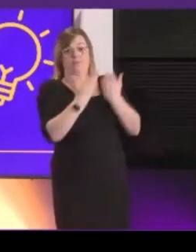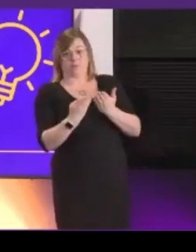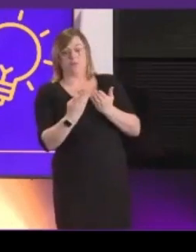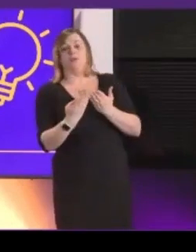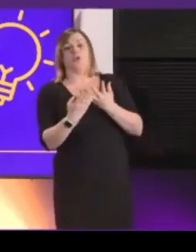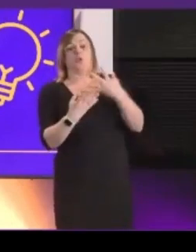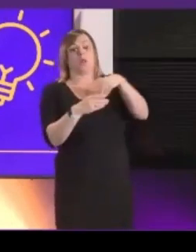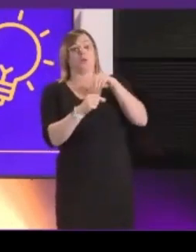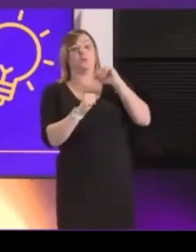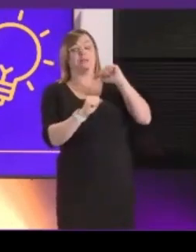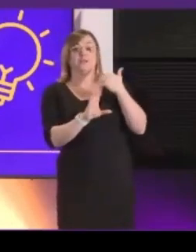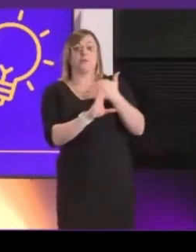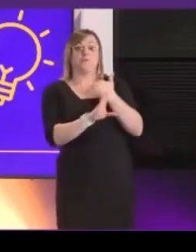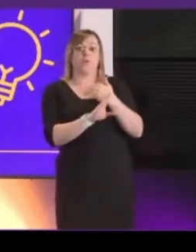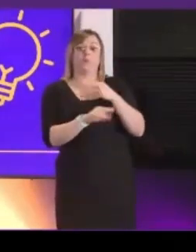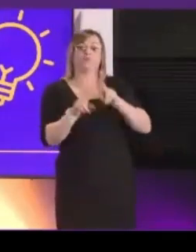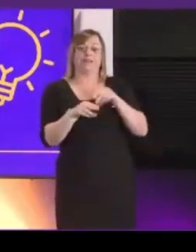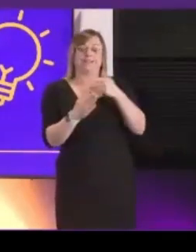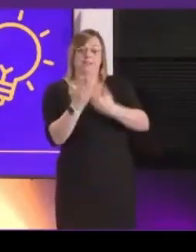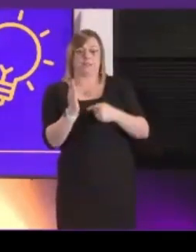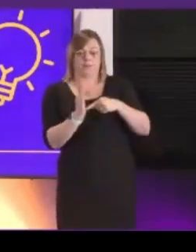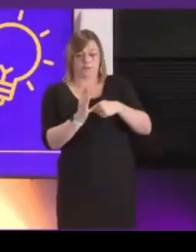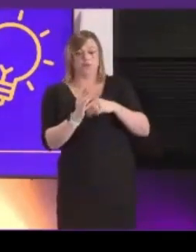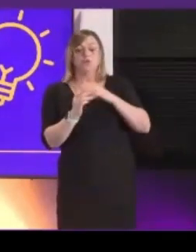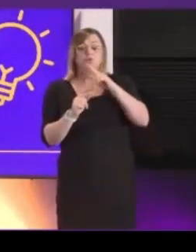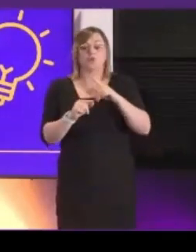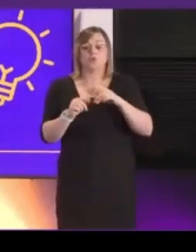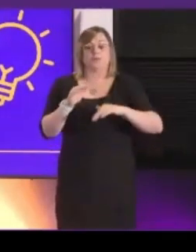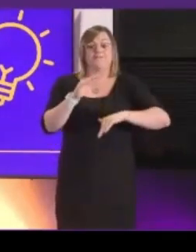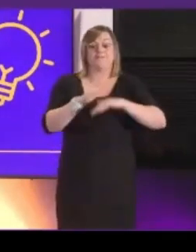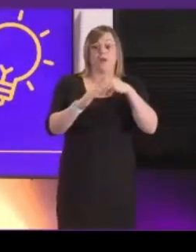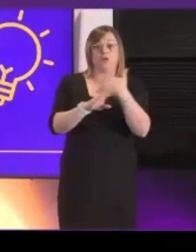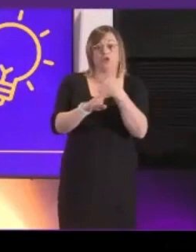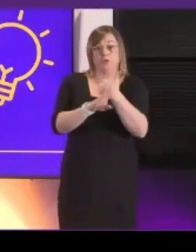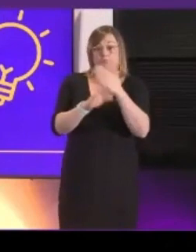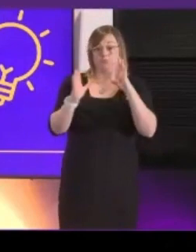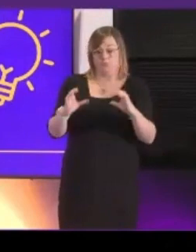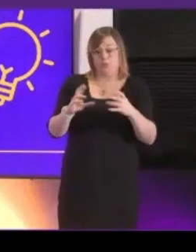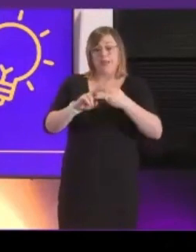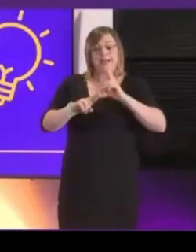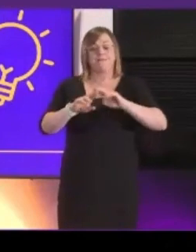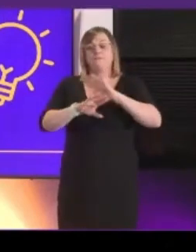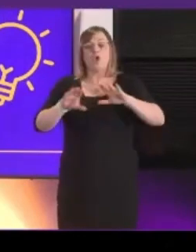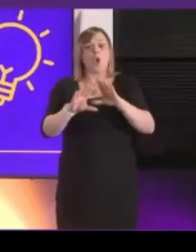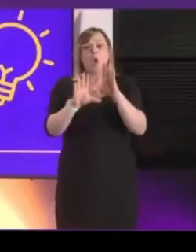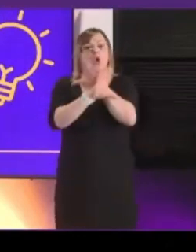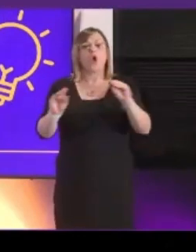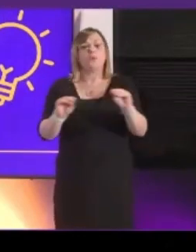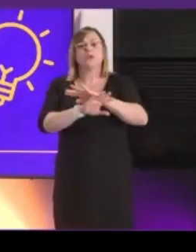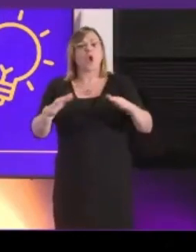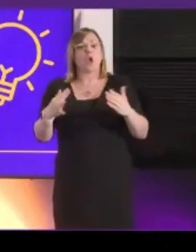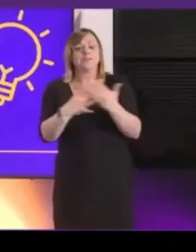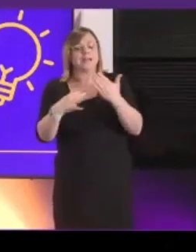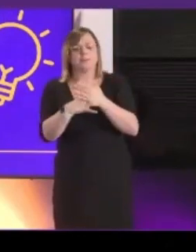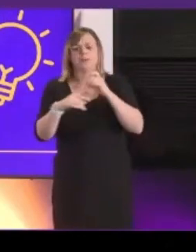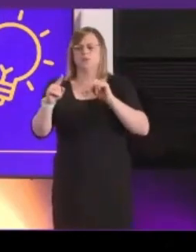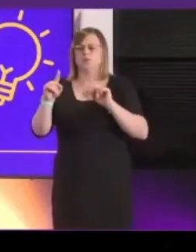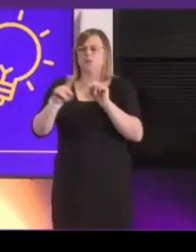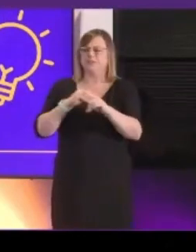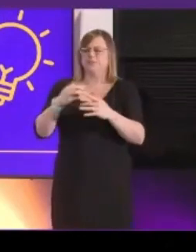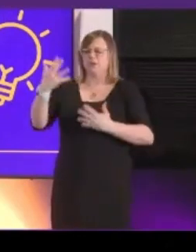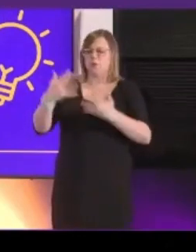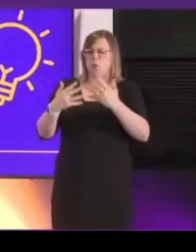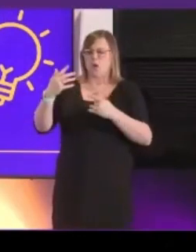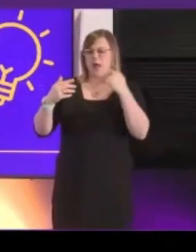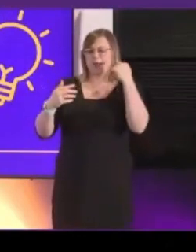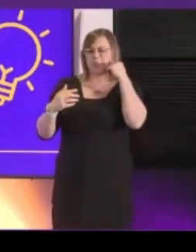his performance rating, down to his entire function. If your comms aren't accessible to a certain score, and I think the score we gave the